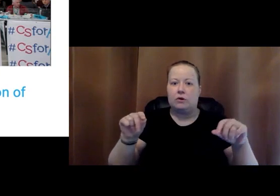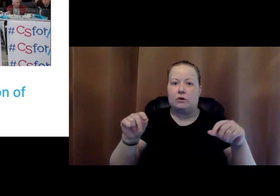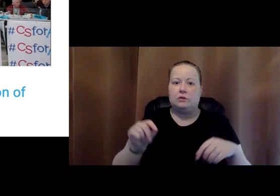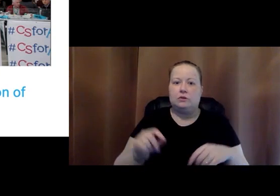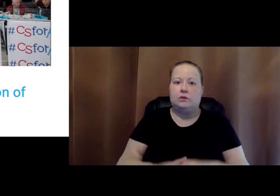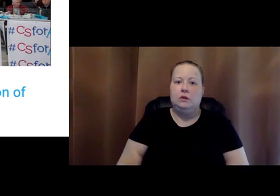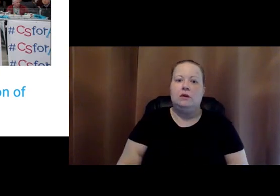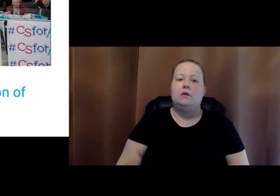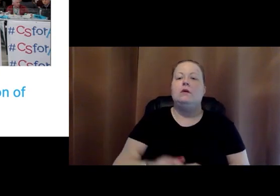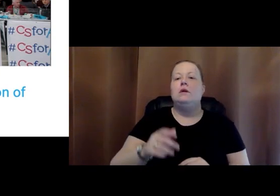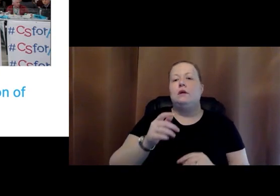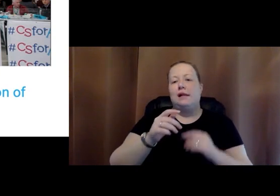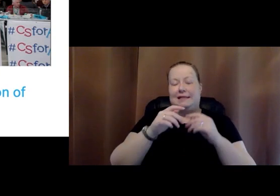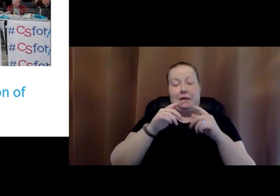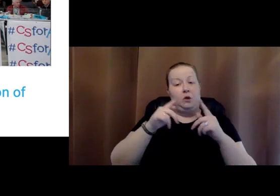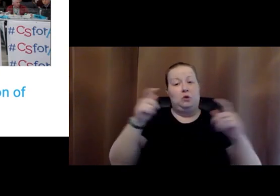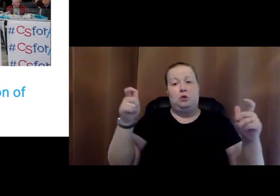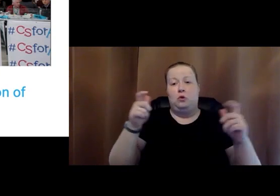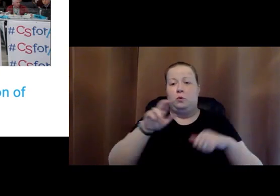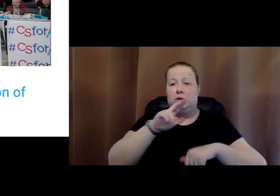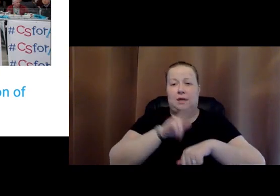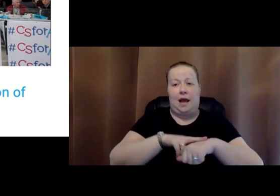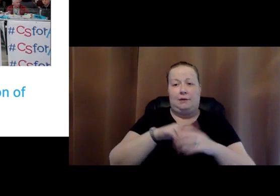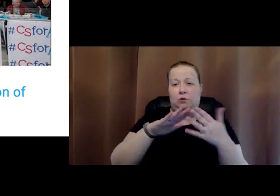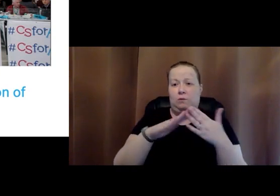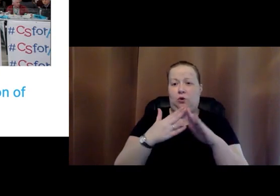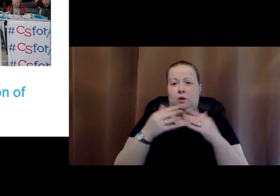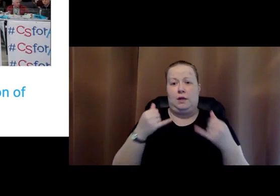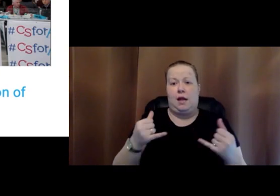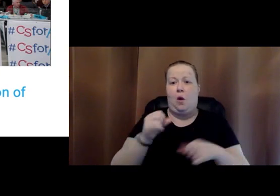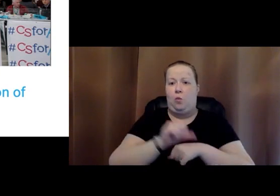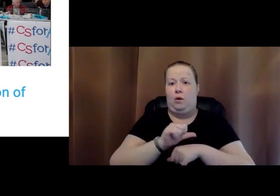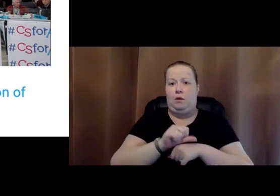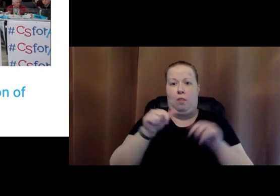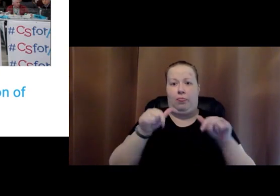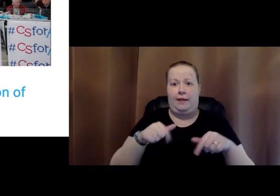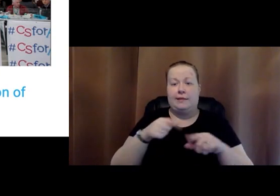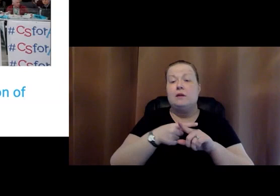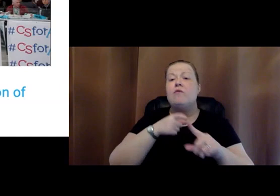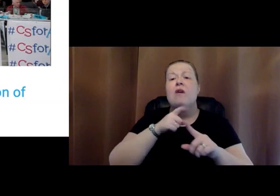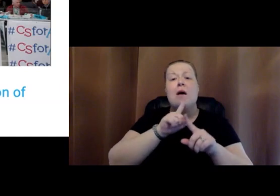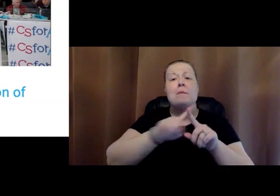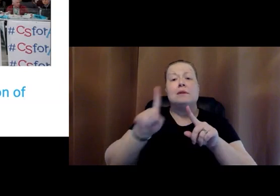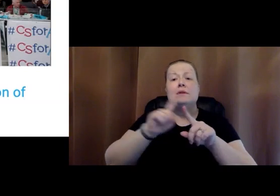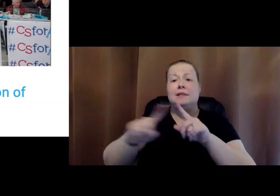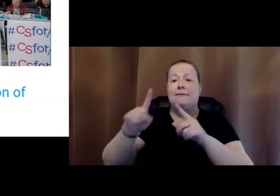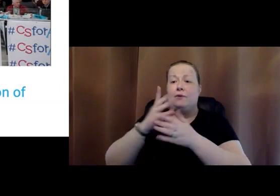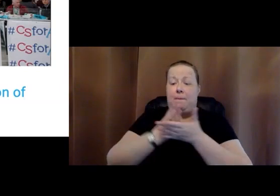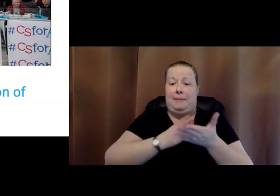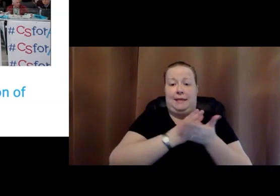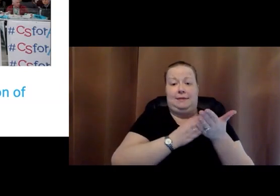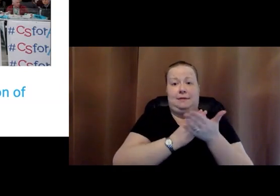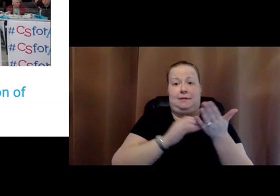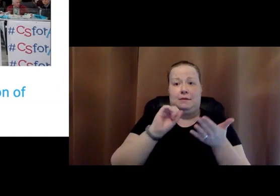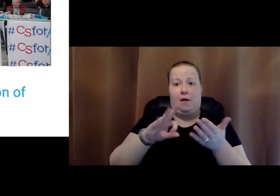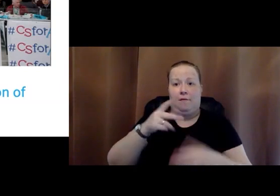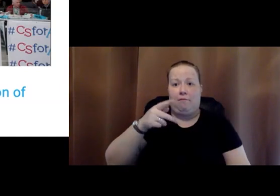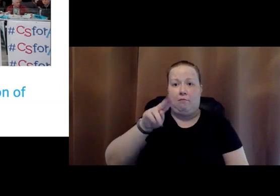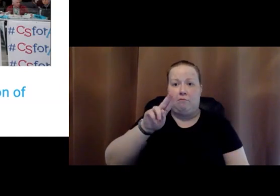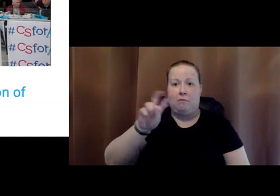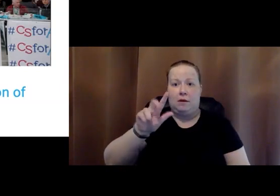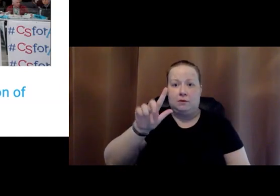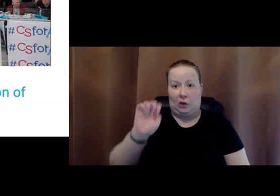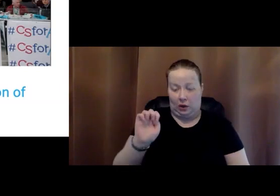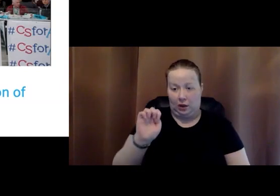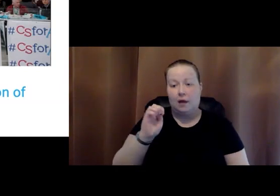a huge national community working on this from all different pieces of the puzzle, right? There's a whole lot of different inputs